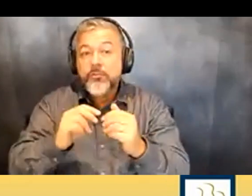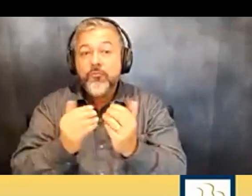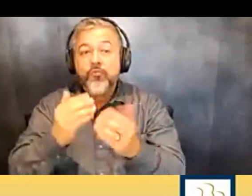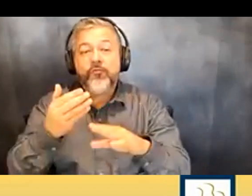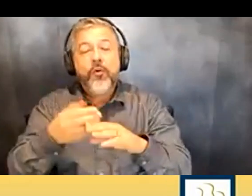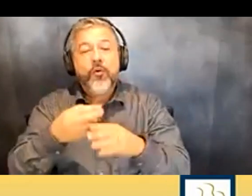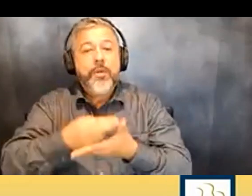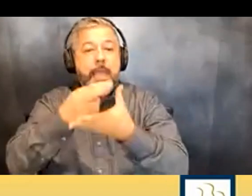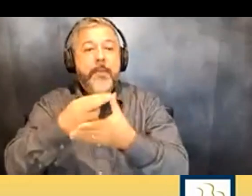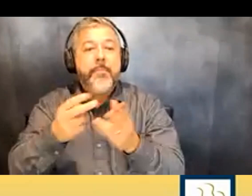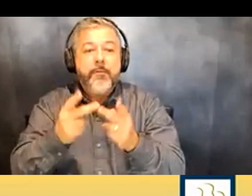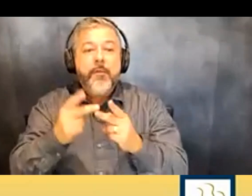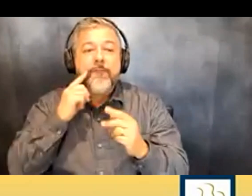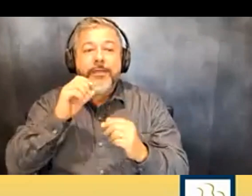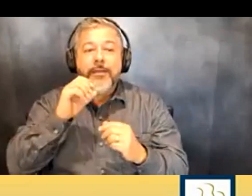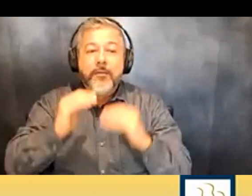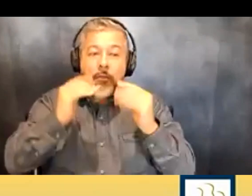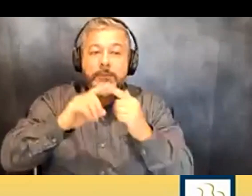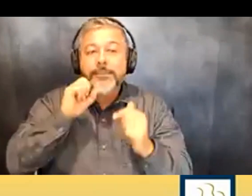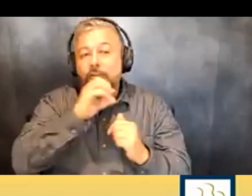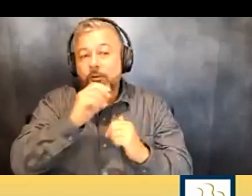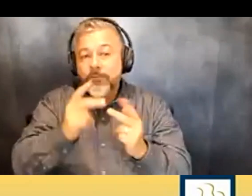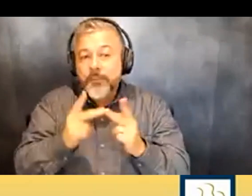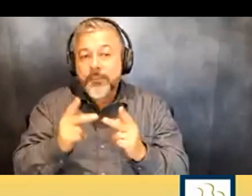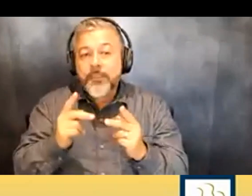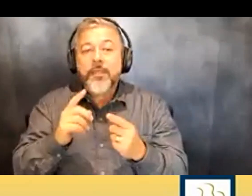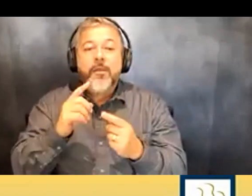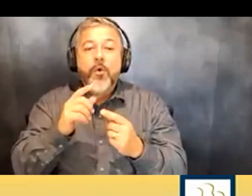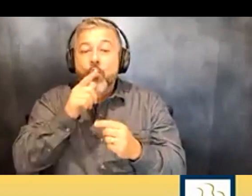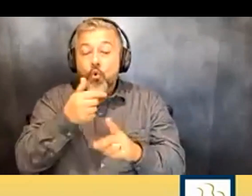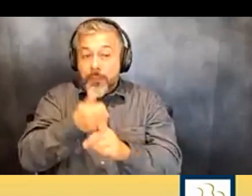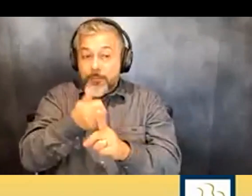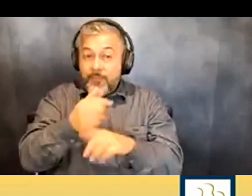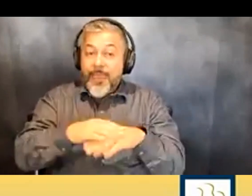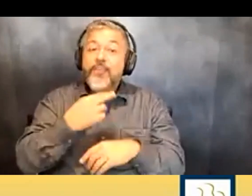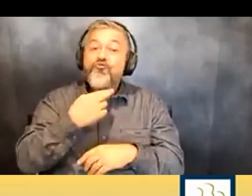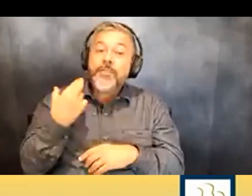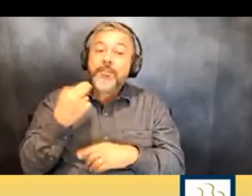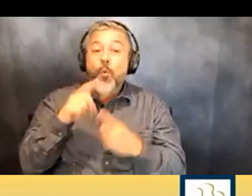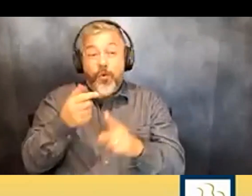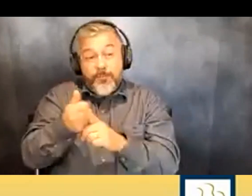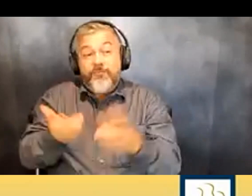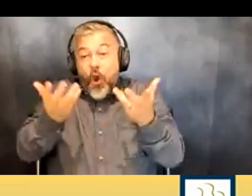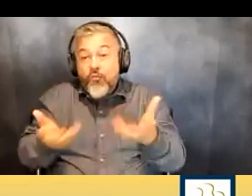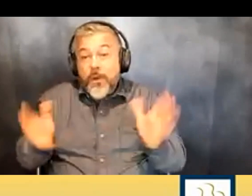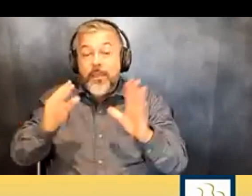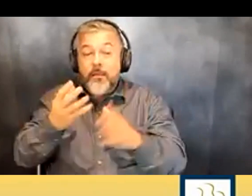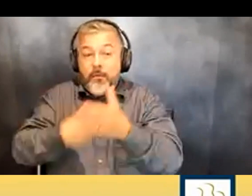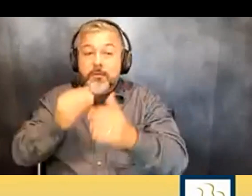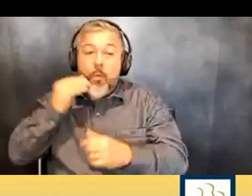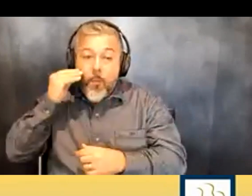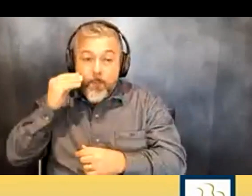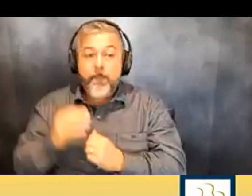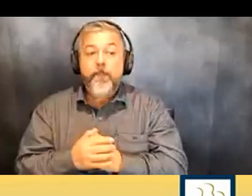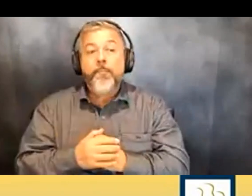facilities to support seniors and adults with disabilities who are at risk or who are homeless. We're